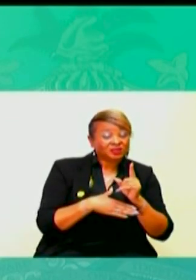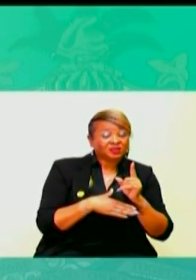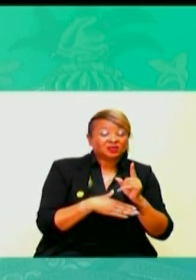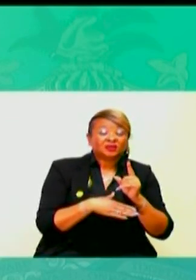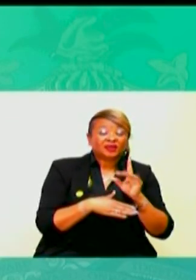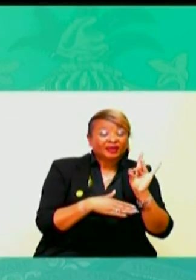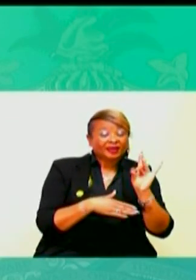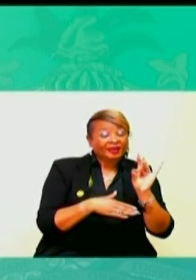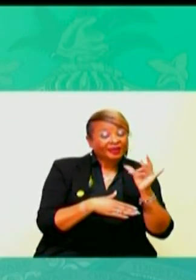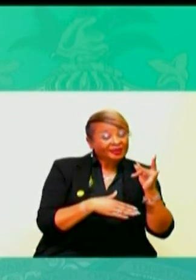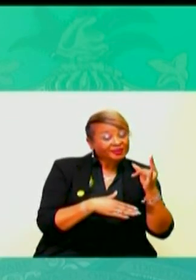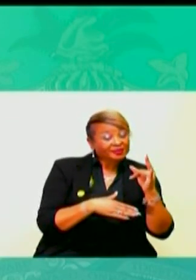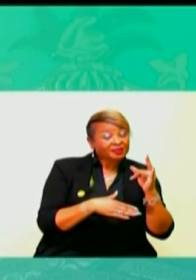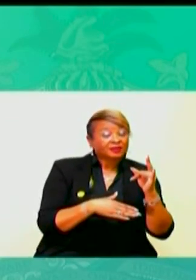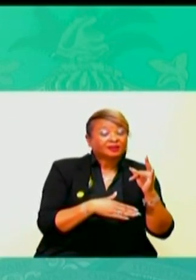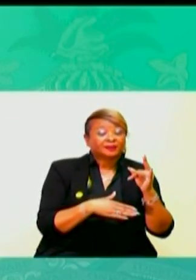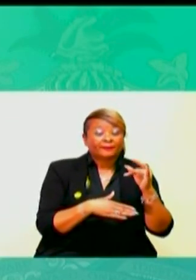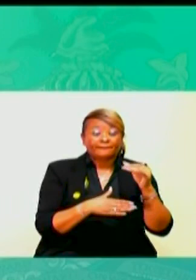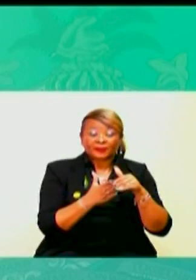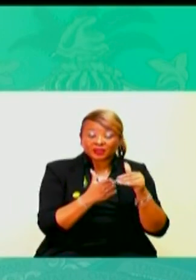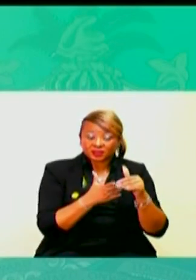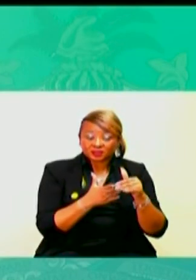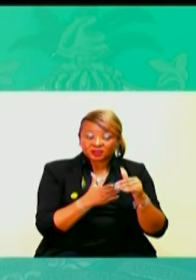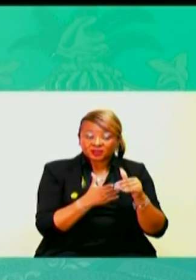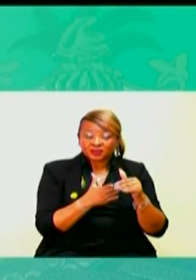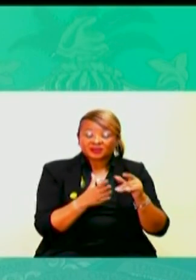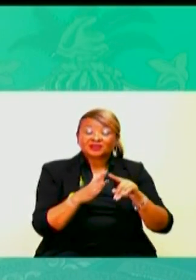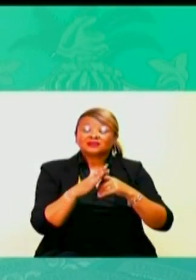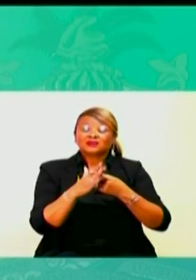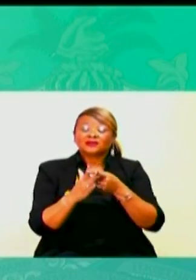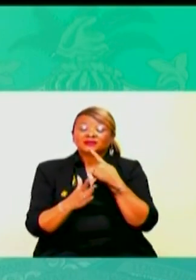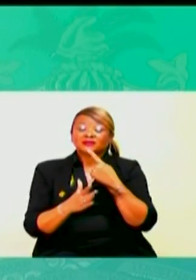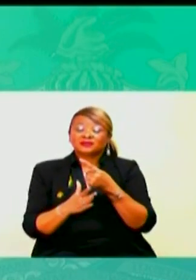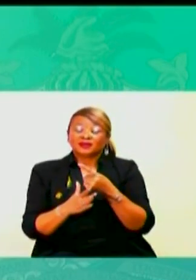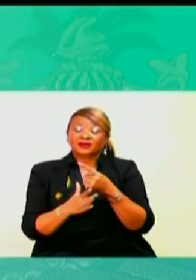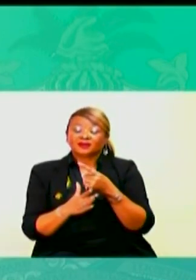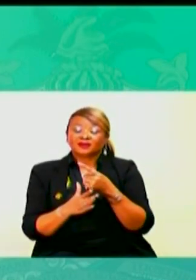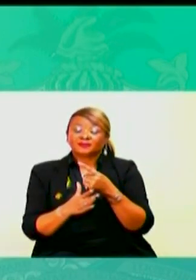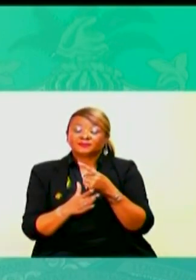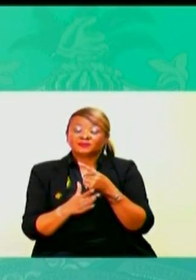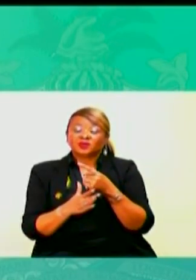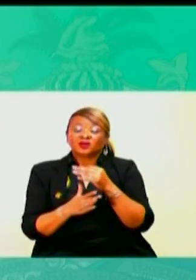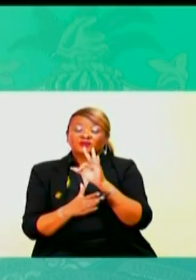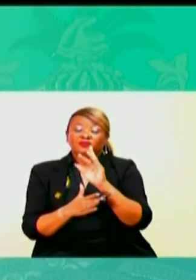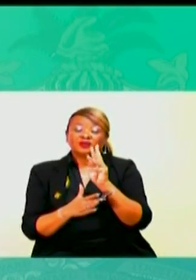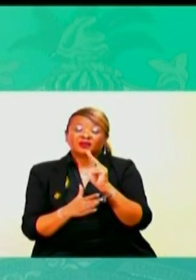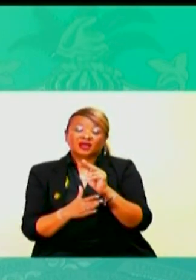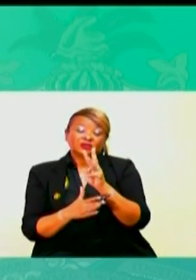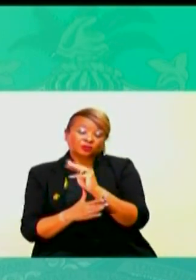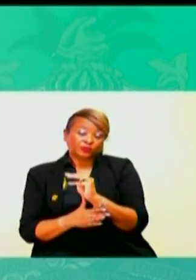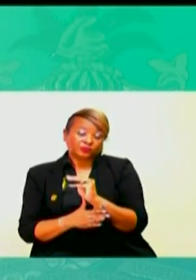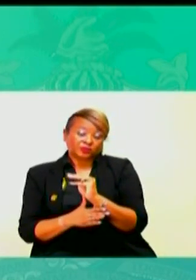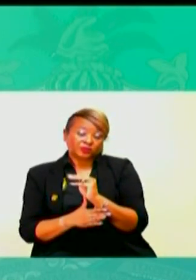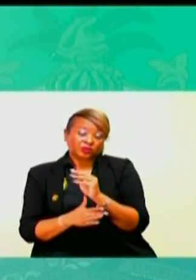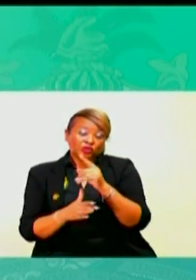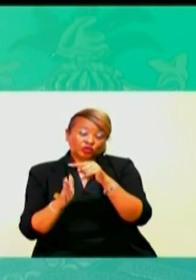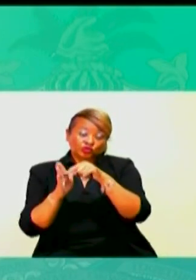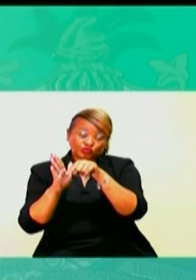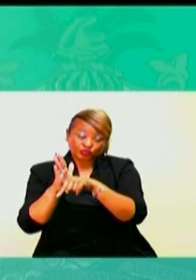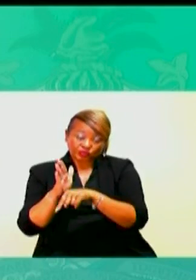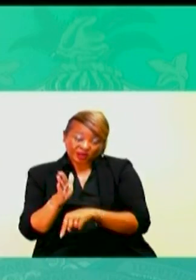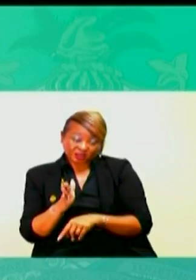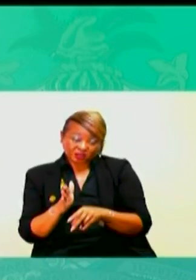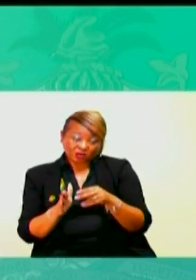Deputy Speaker, because, as I started to say, the fact that the Free National Movement dredged the harbor